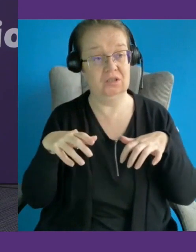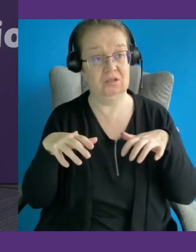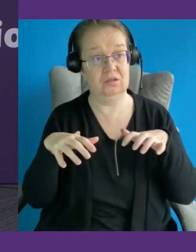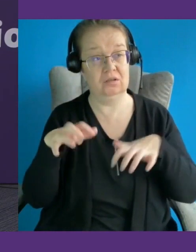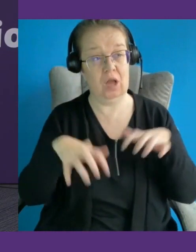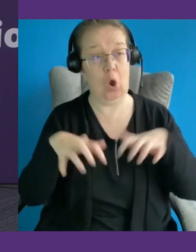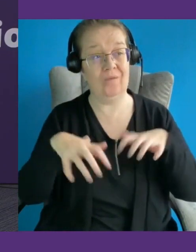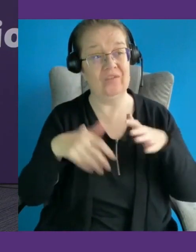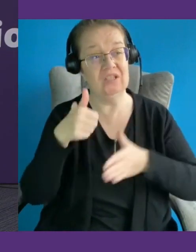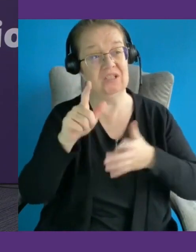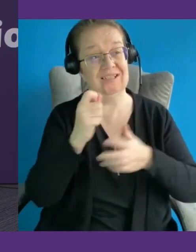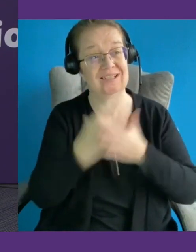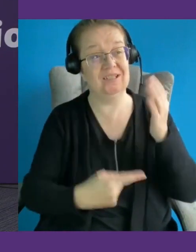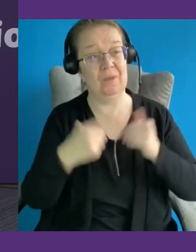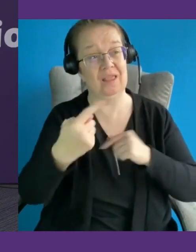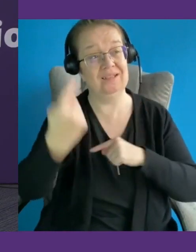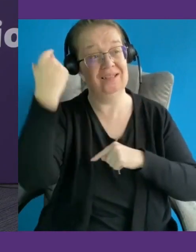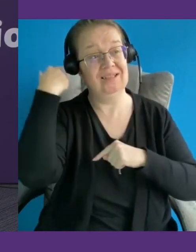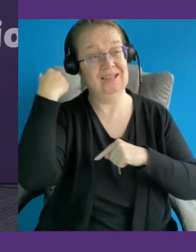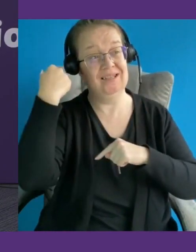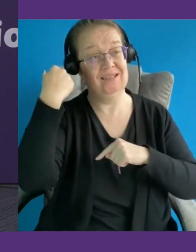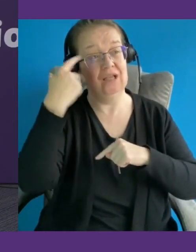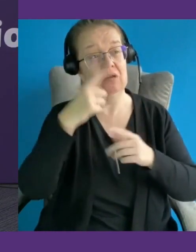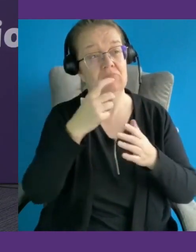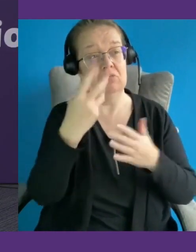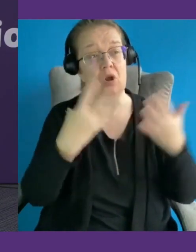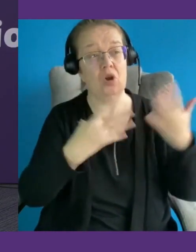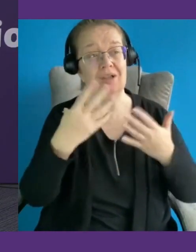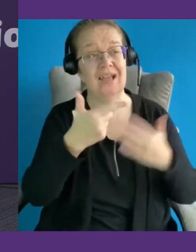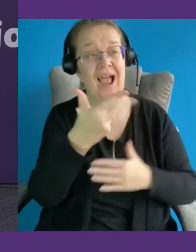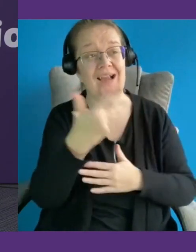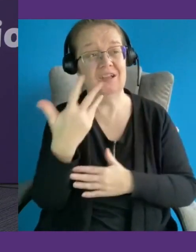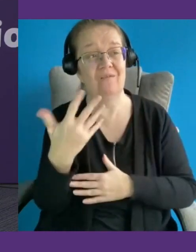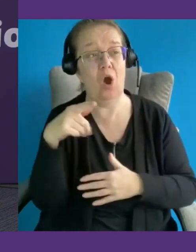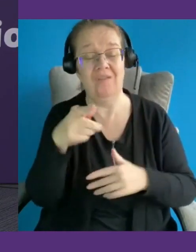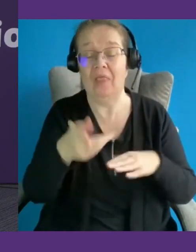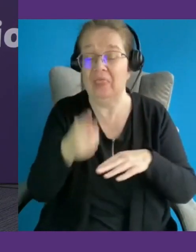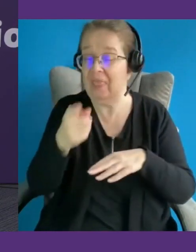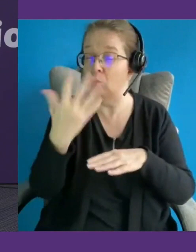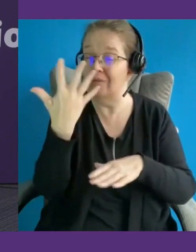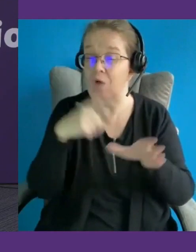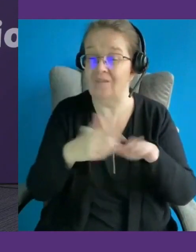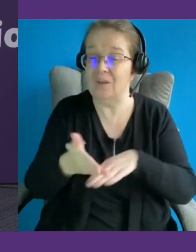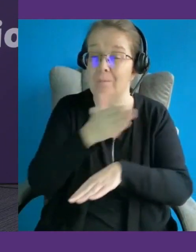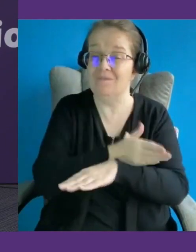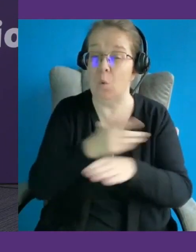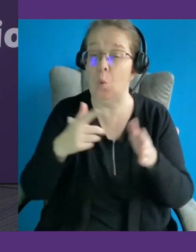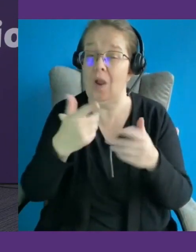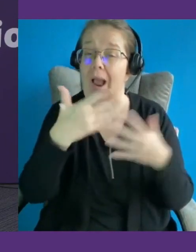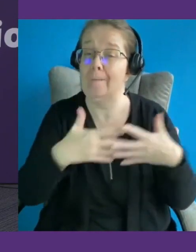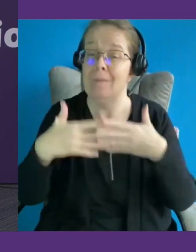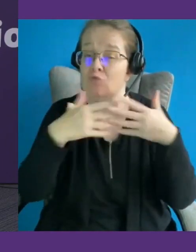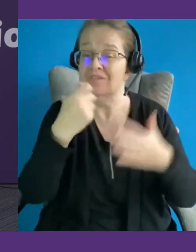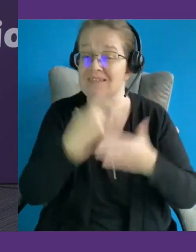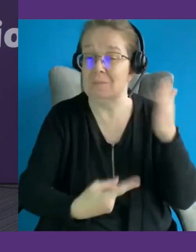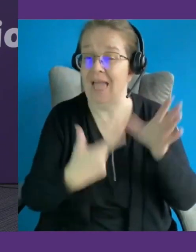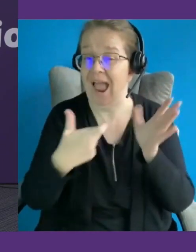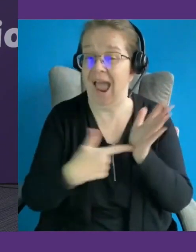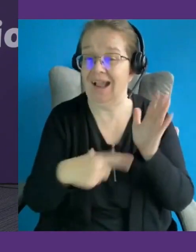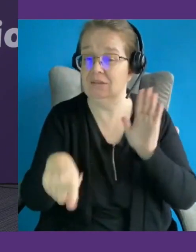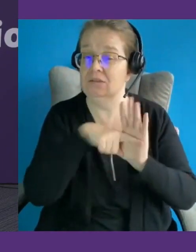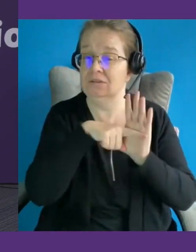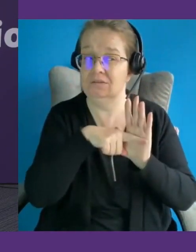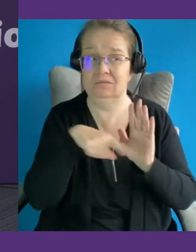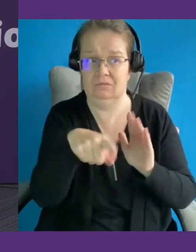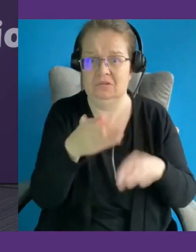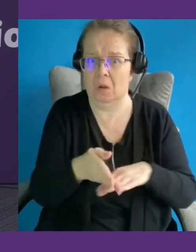1985. And that was 5 years before the Americans with Disabilities Act even came to pass. And so I think that's a strong testament to the fact